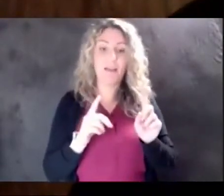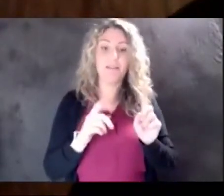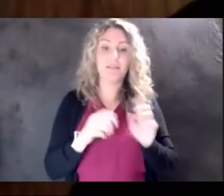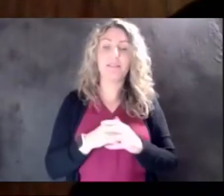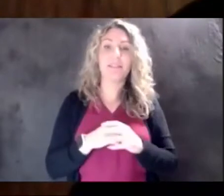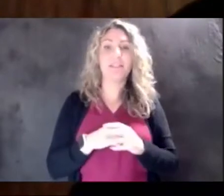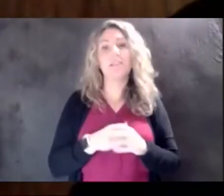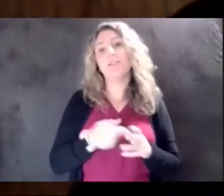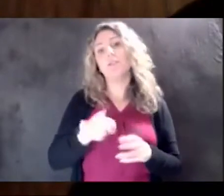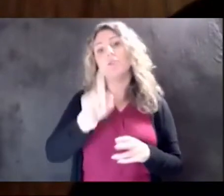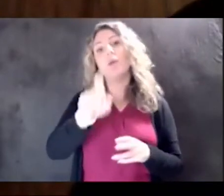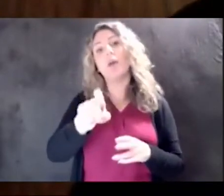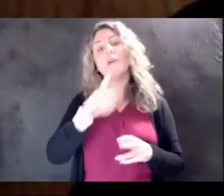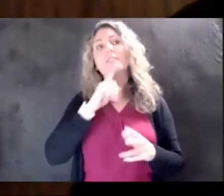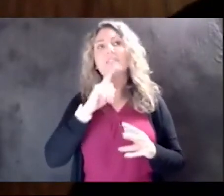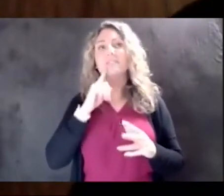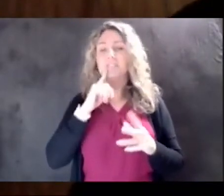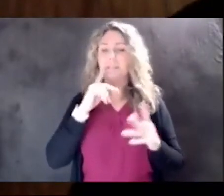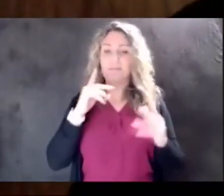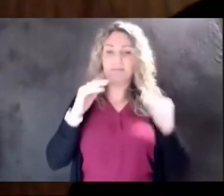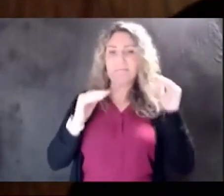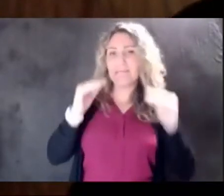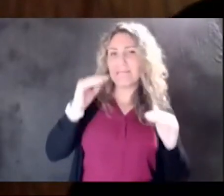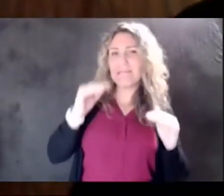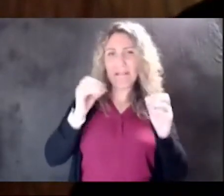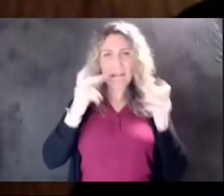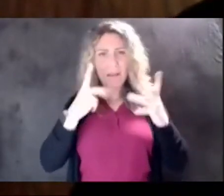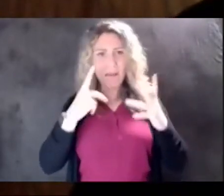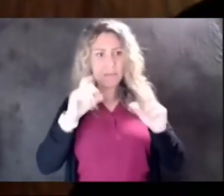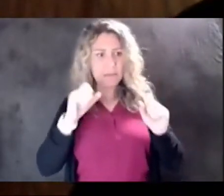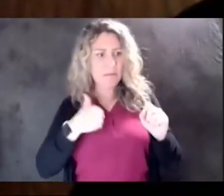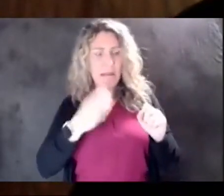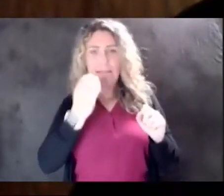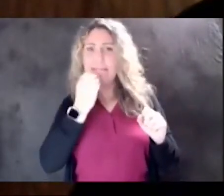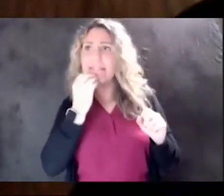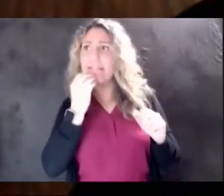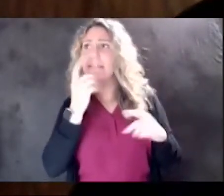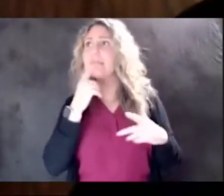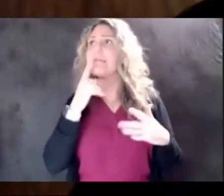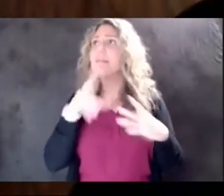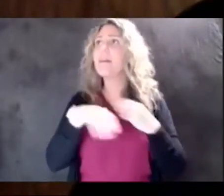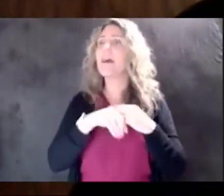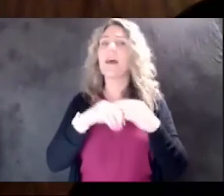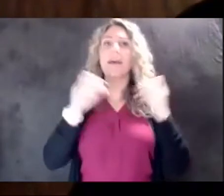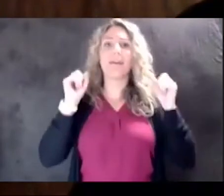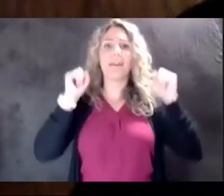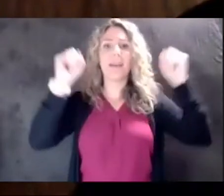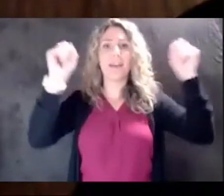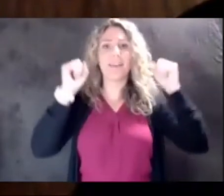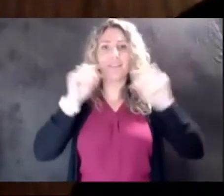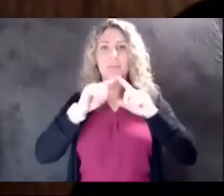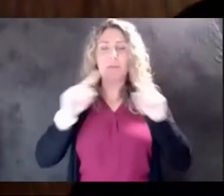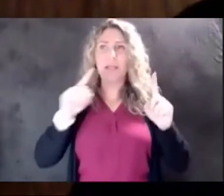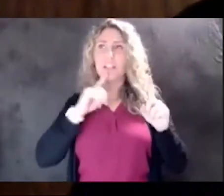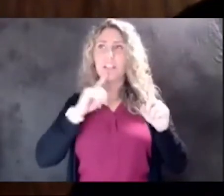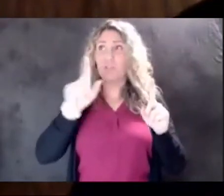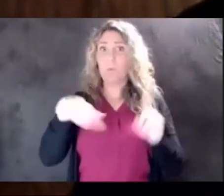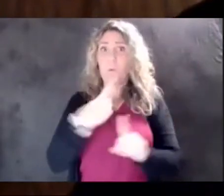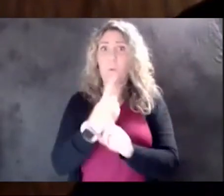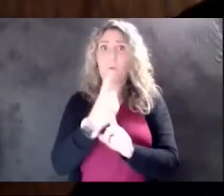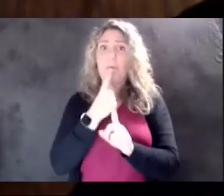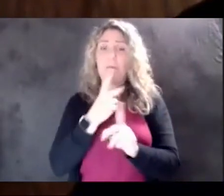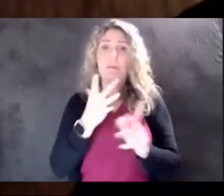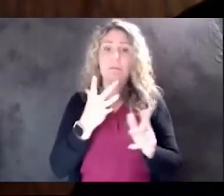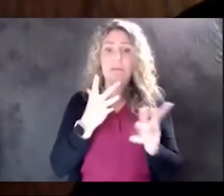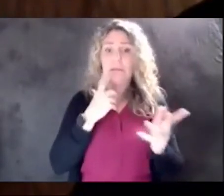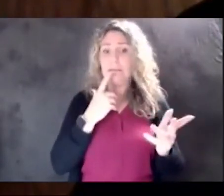have to weigh out, how much can I eat and add the exercise. But if you try to go just by a diet